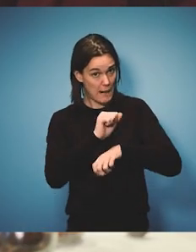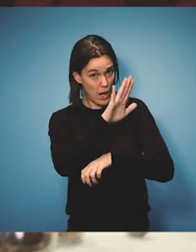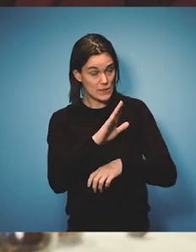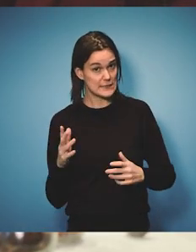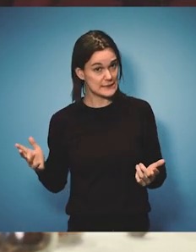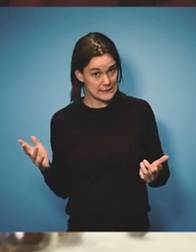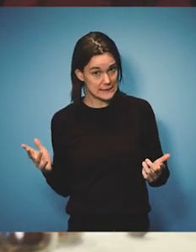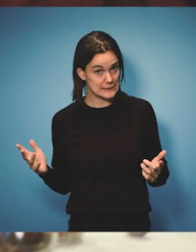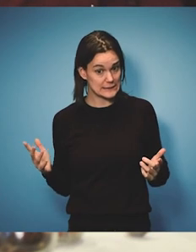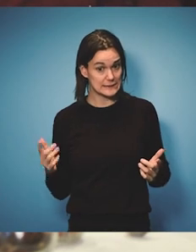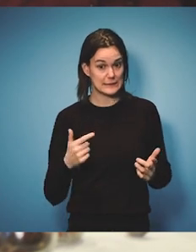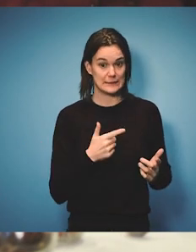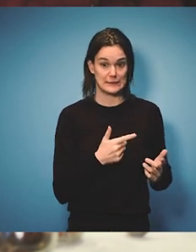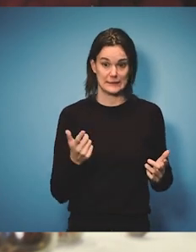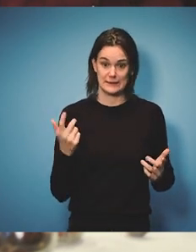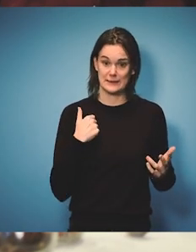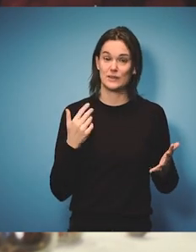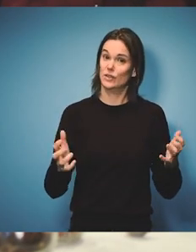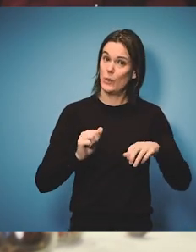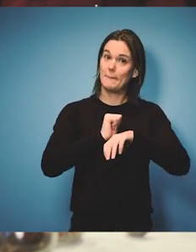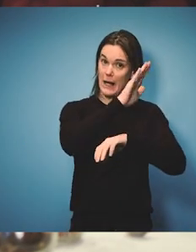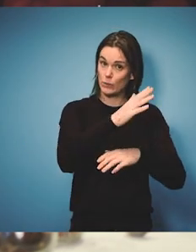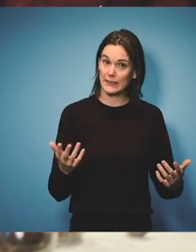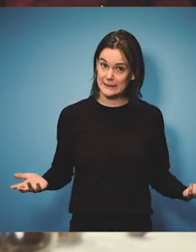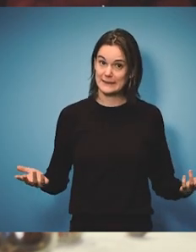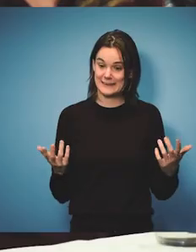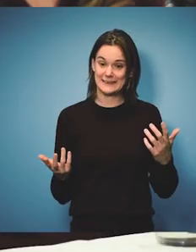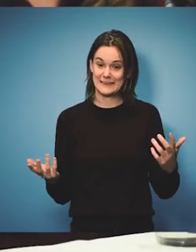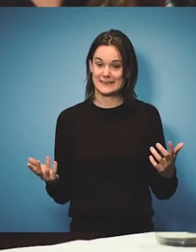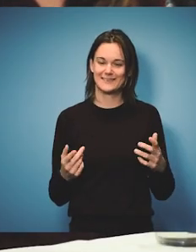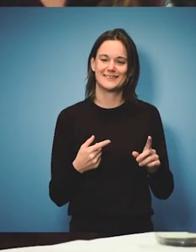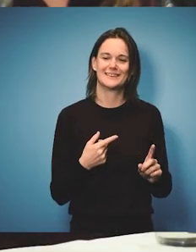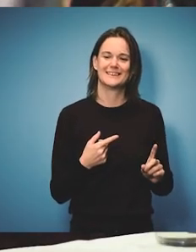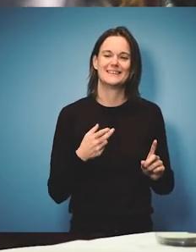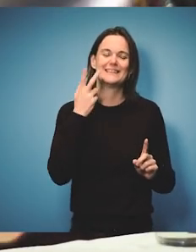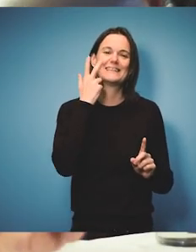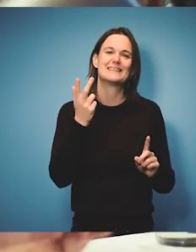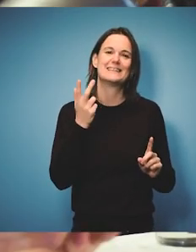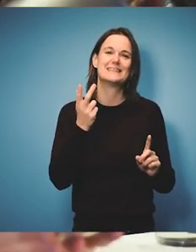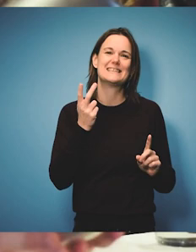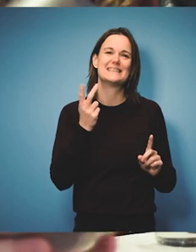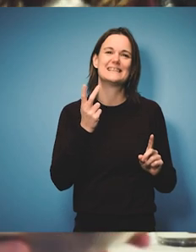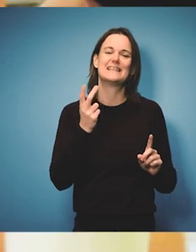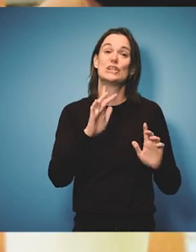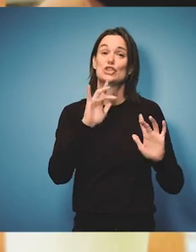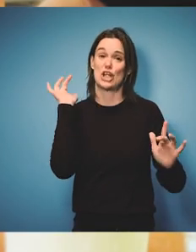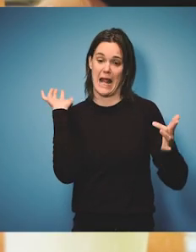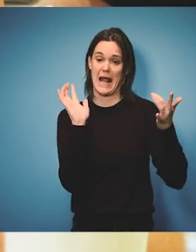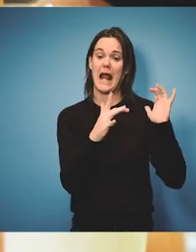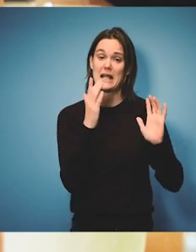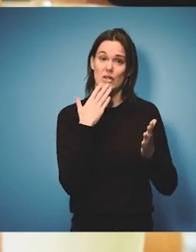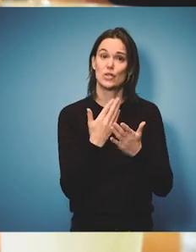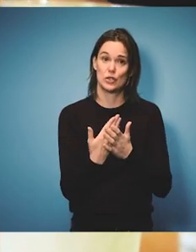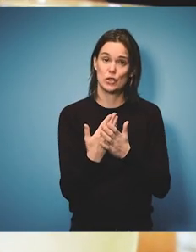Kelly's already asking for mountains. I can barely lift this or move this. She wants me to move mountains with meringue. So right now, you can see it's getting a nice sheen and